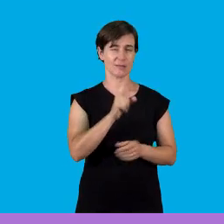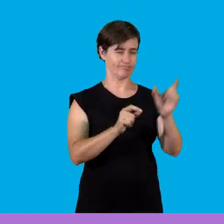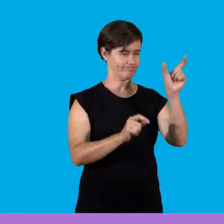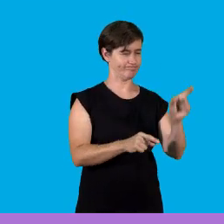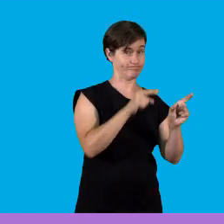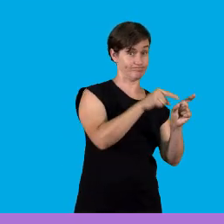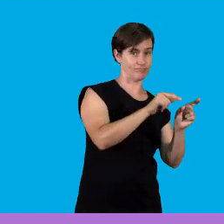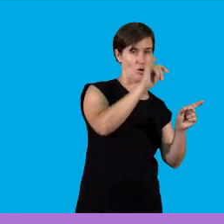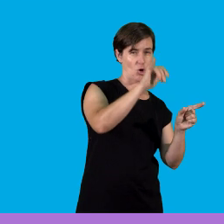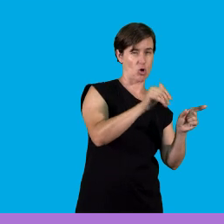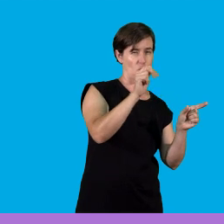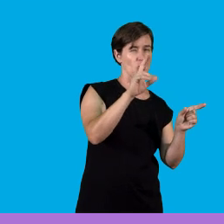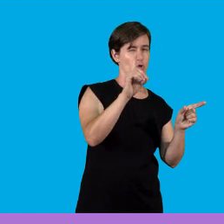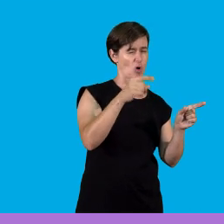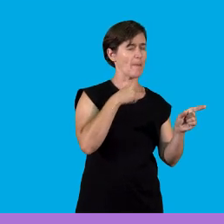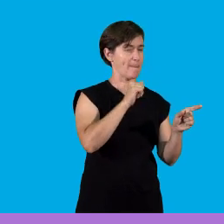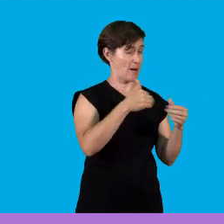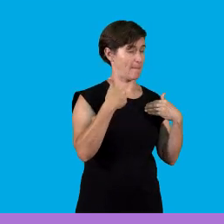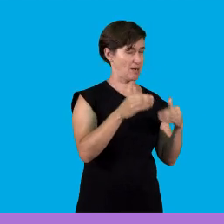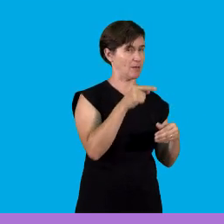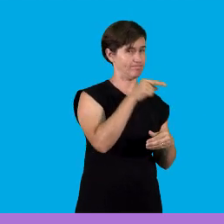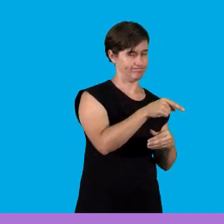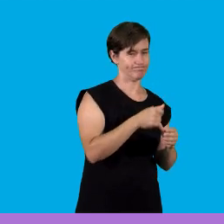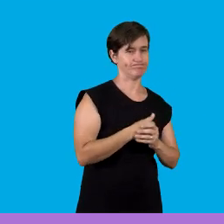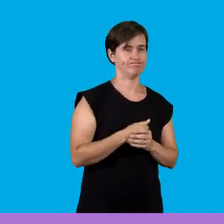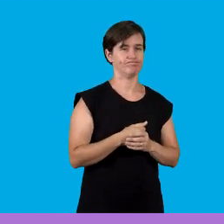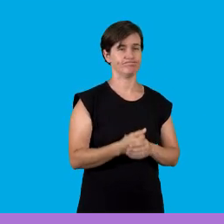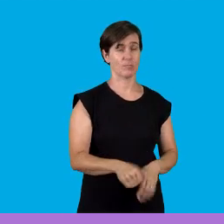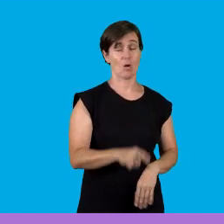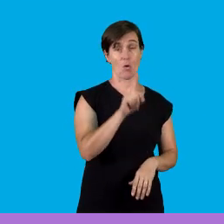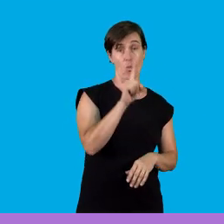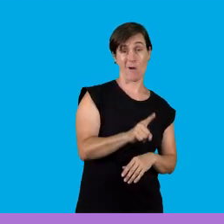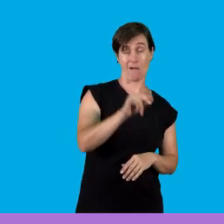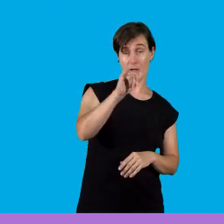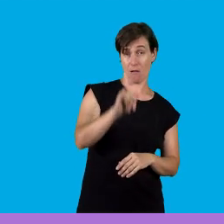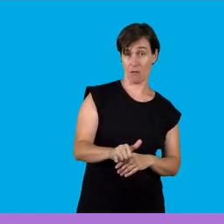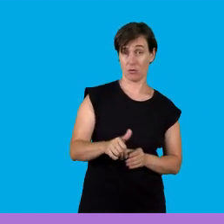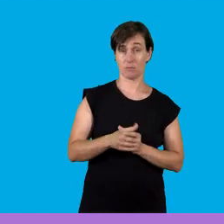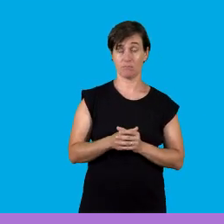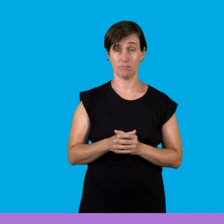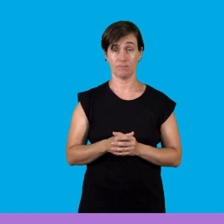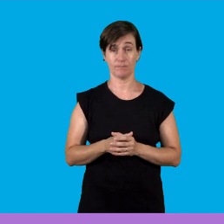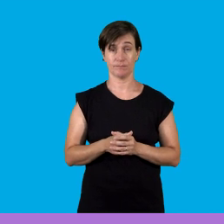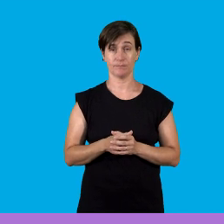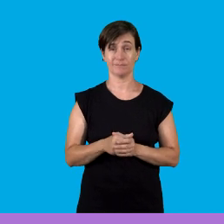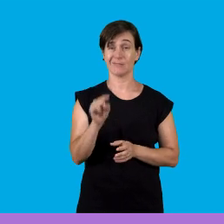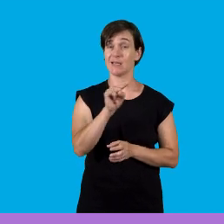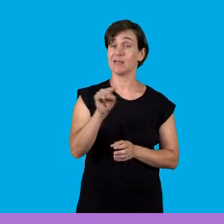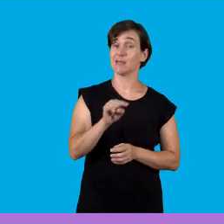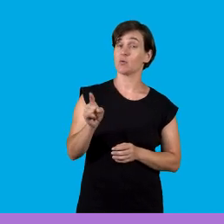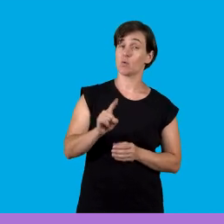So I'll use that as my starting point. So I'll indicate that 1 yard,